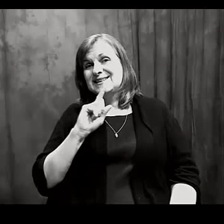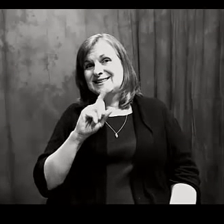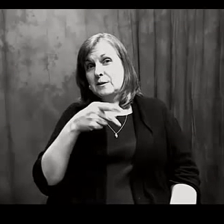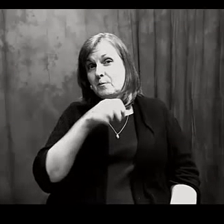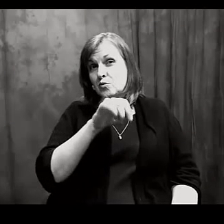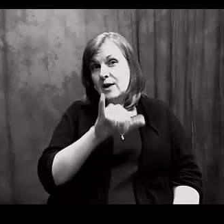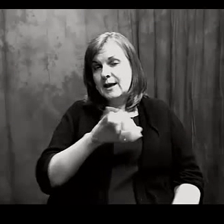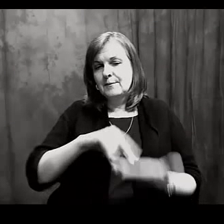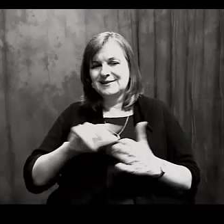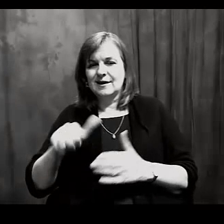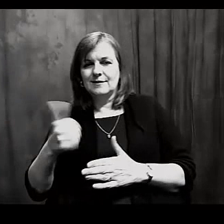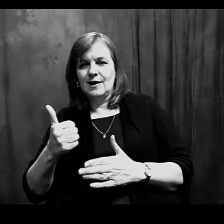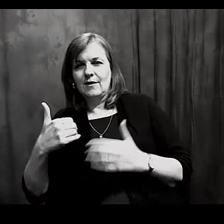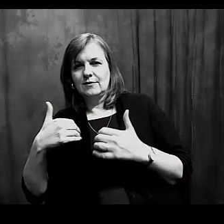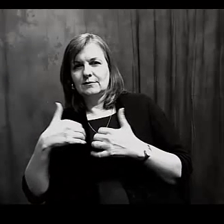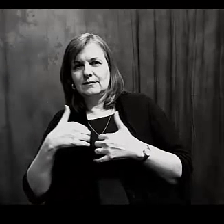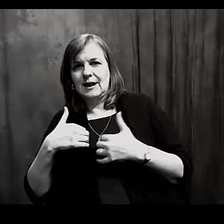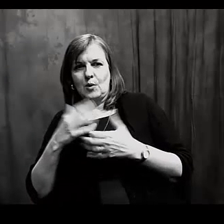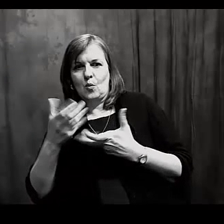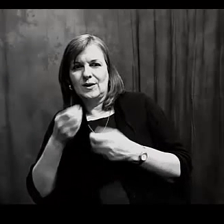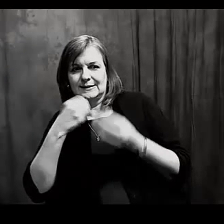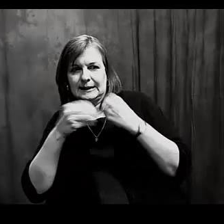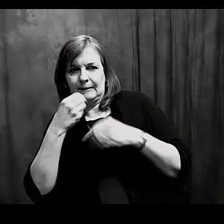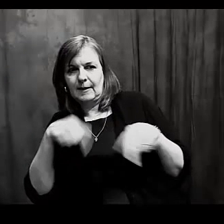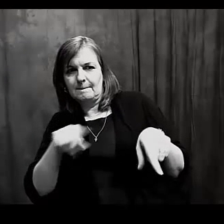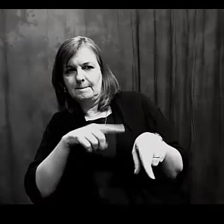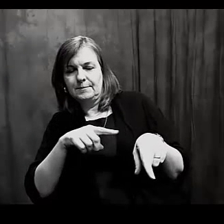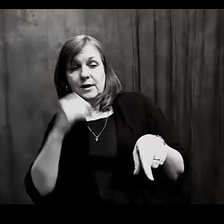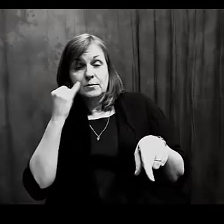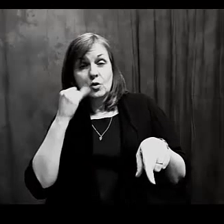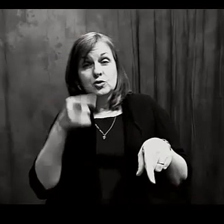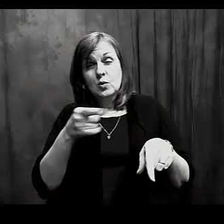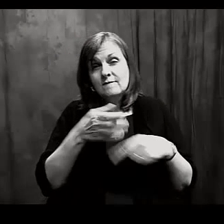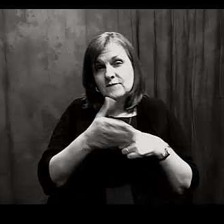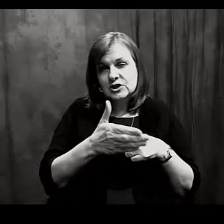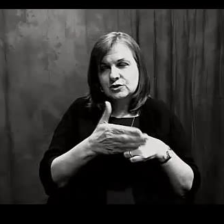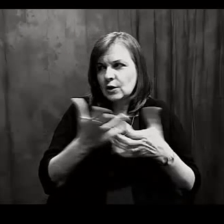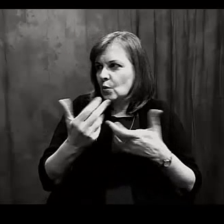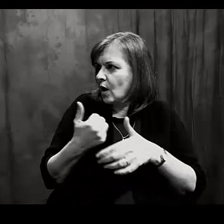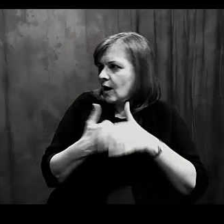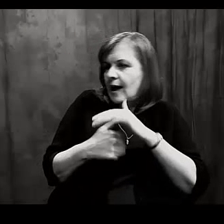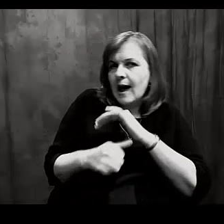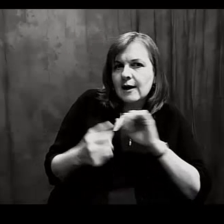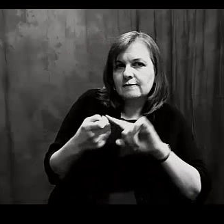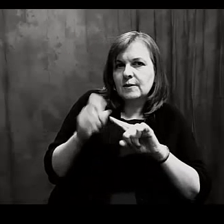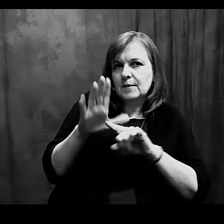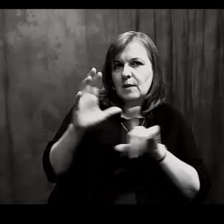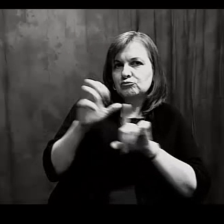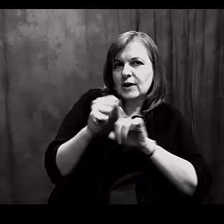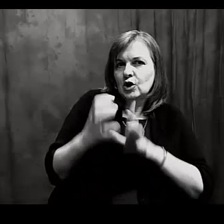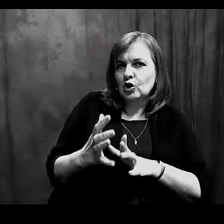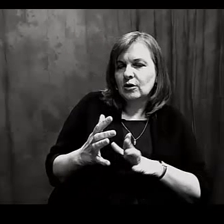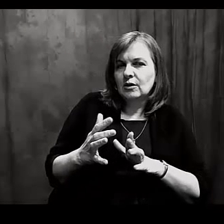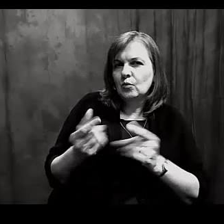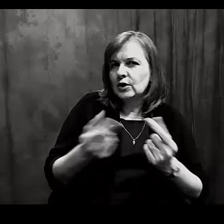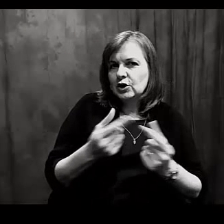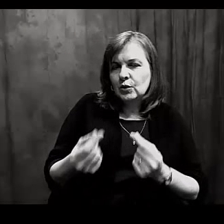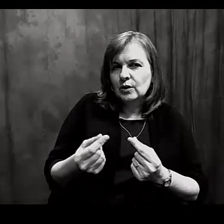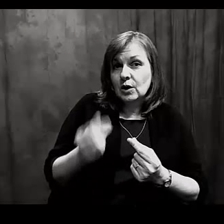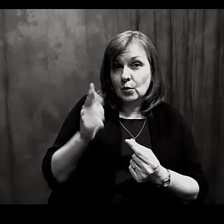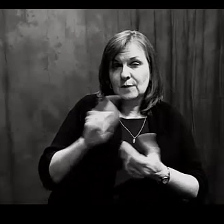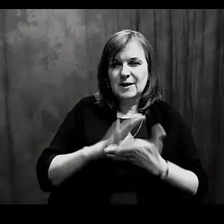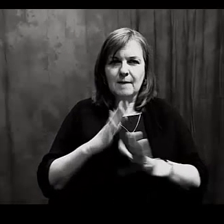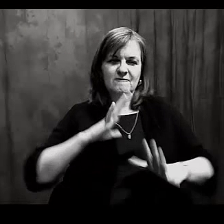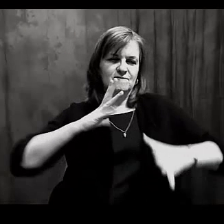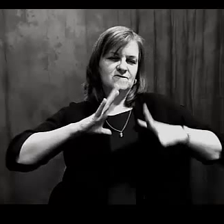it means that somebody else wants to eat them, right? Well, if you want to hide from a predator, how are you going to do